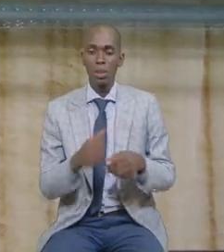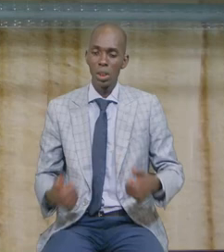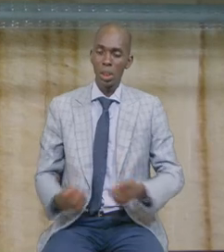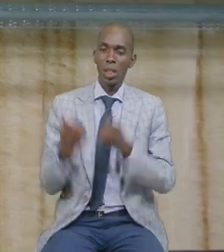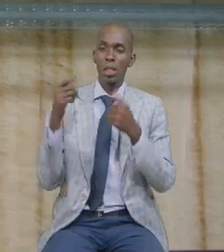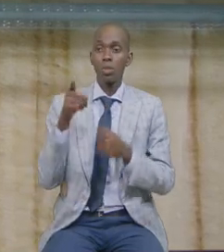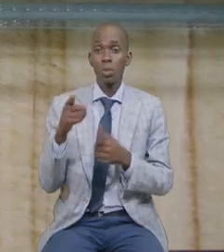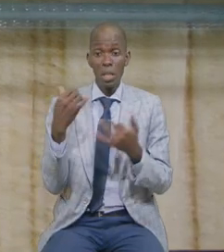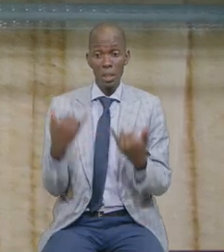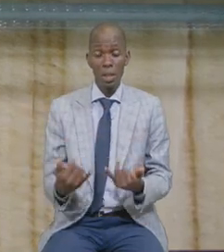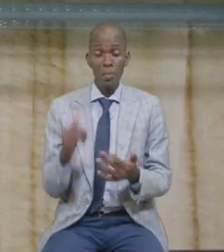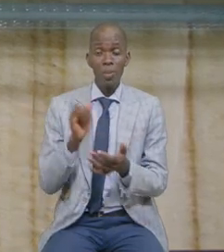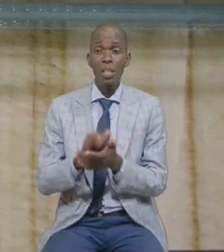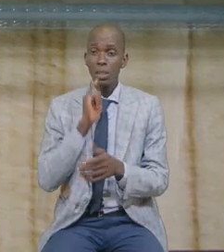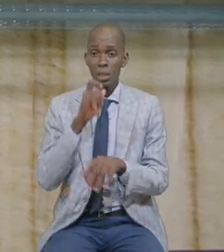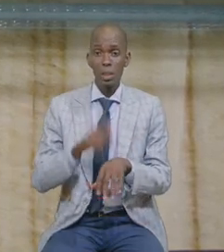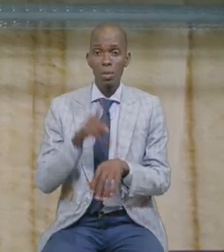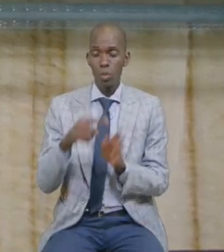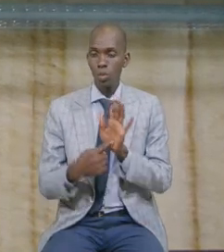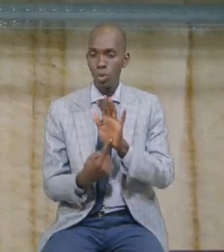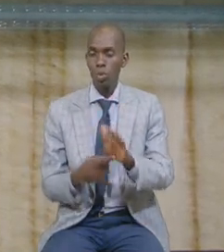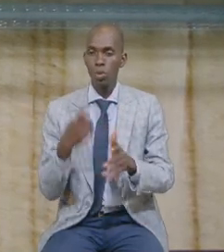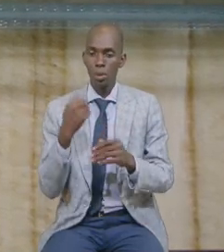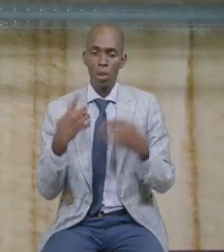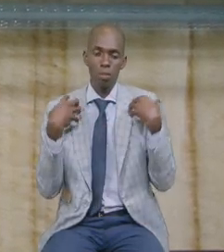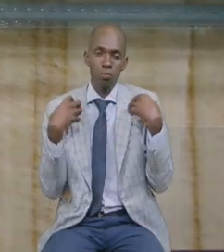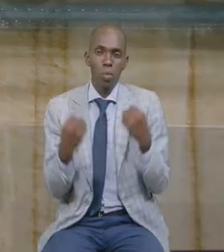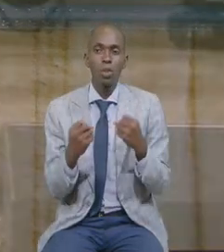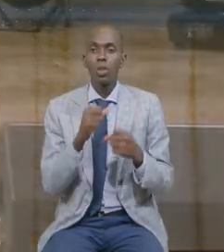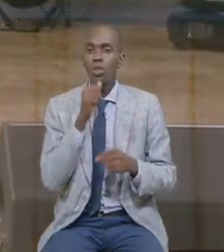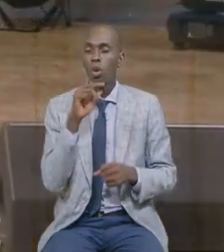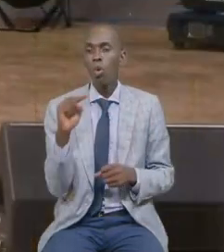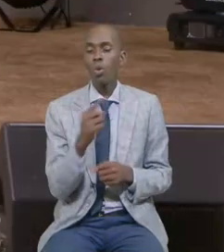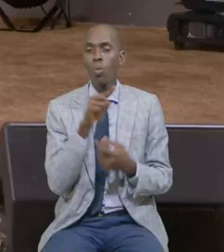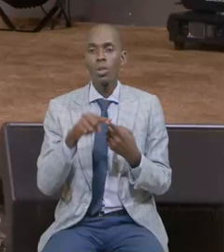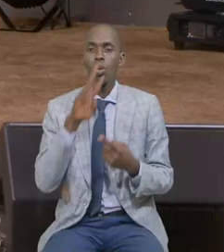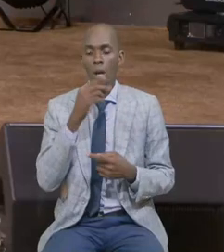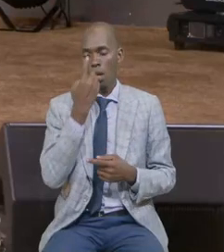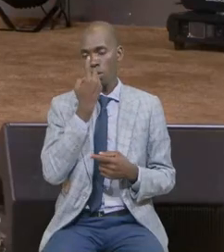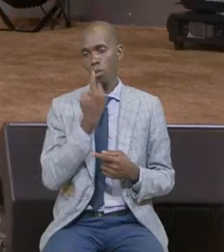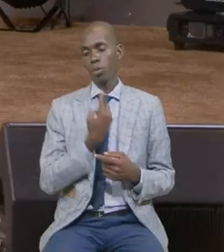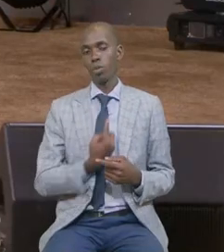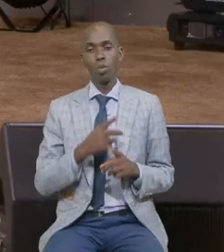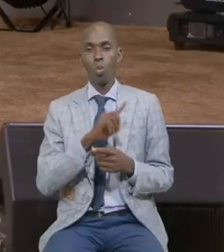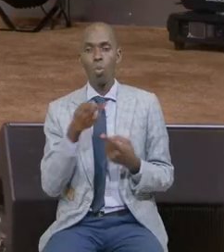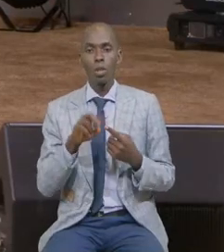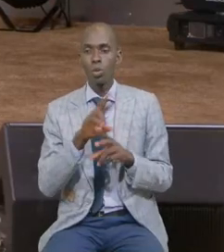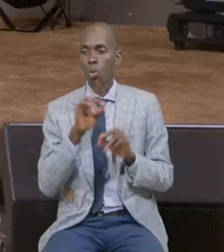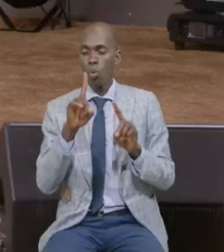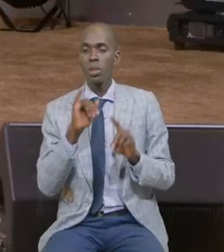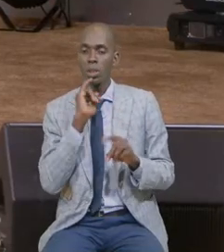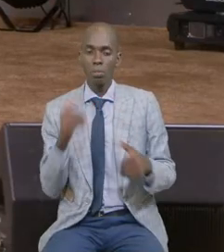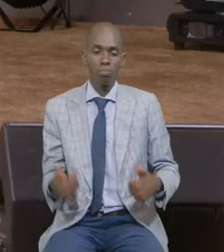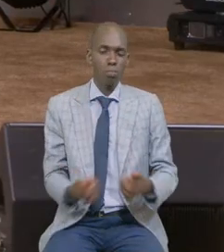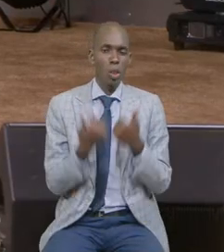the time you manifest the courage. It's not when you are isolated, when you are alone, when nobody is challenging you,